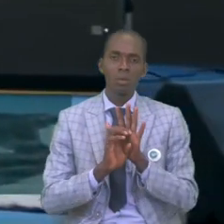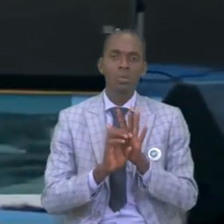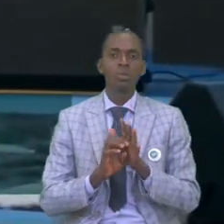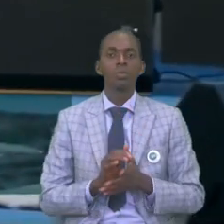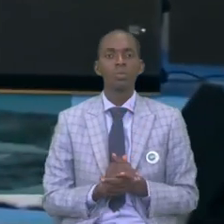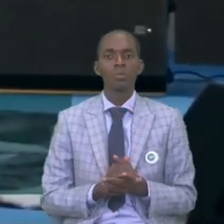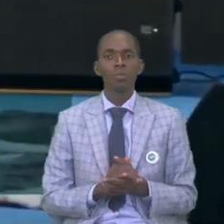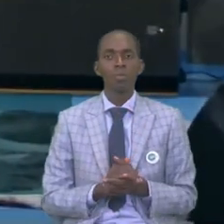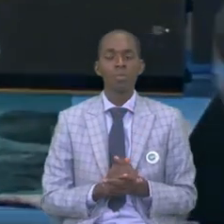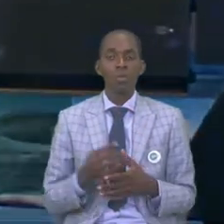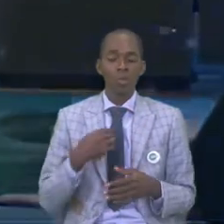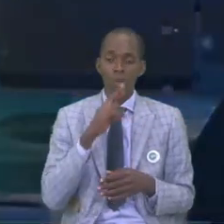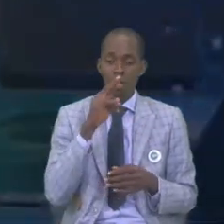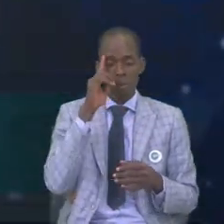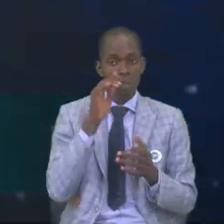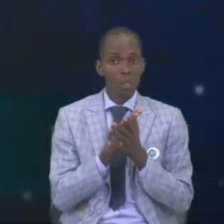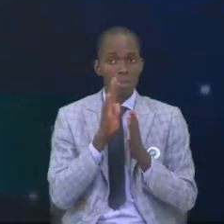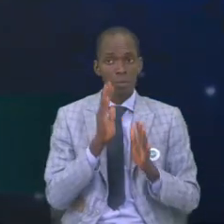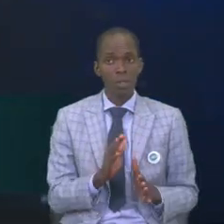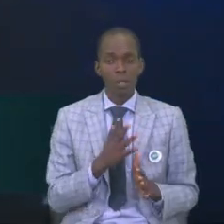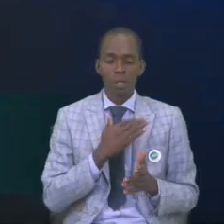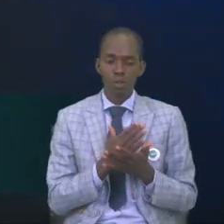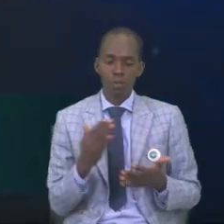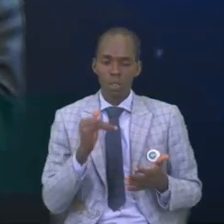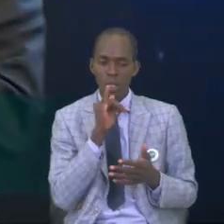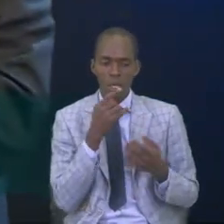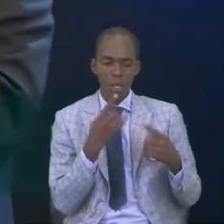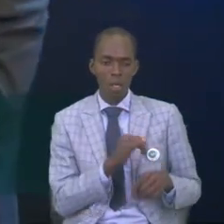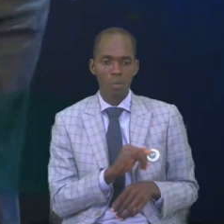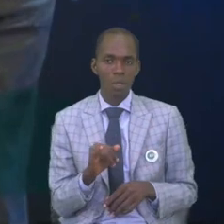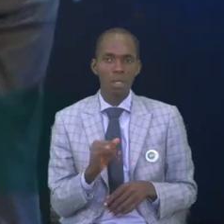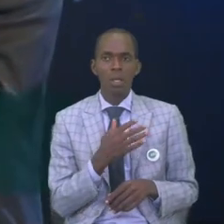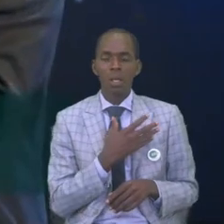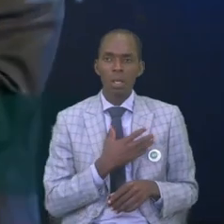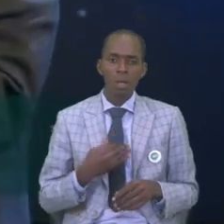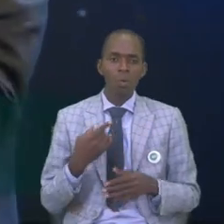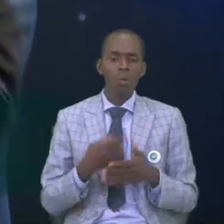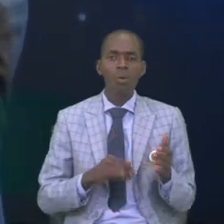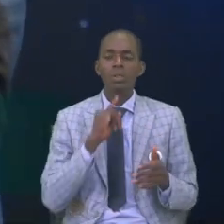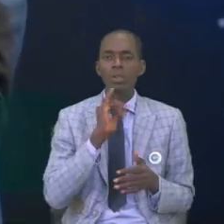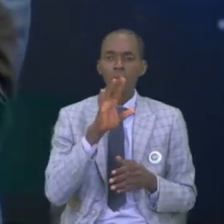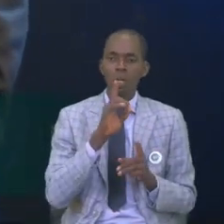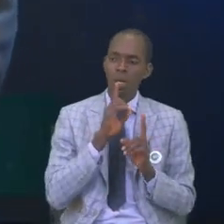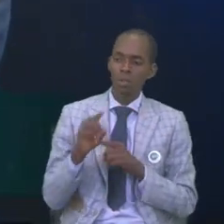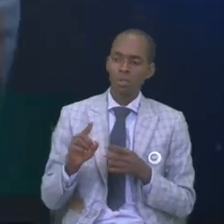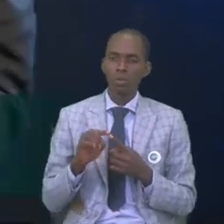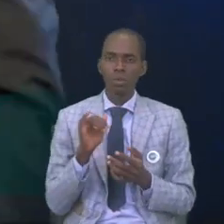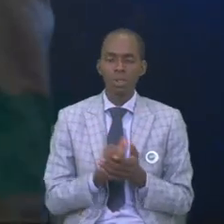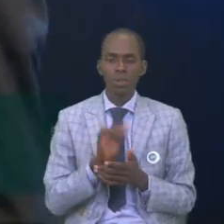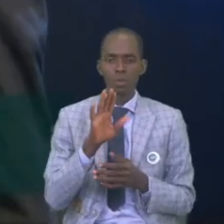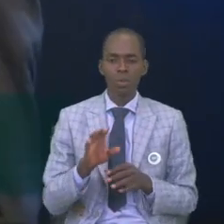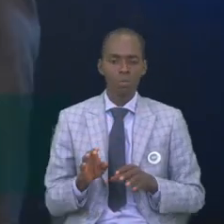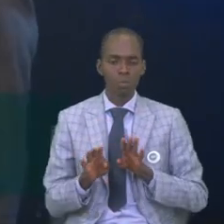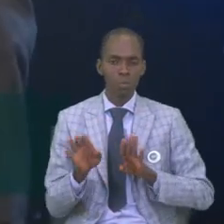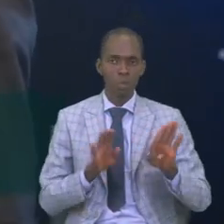You're a believer and something is happening, and there was to be your response to that, your reaction to that. Look